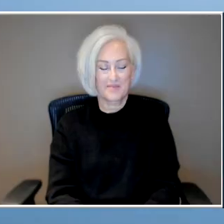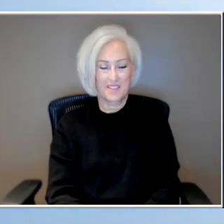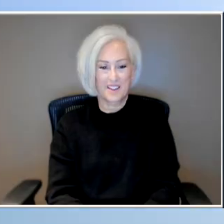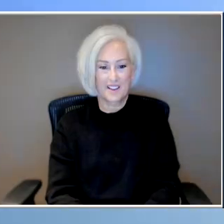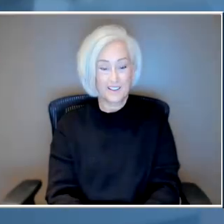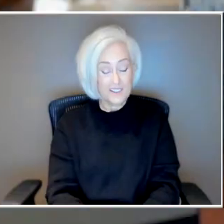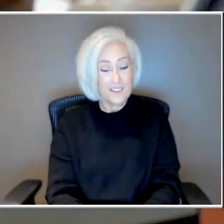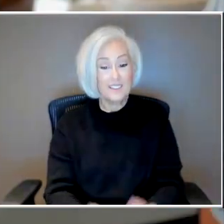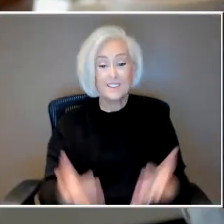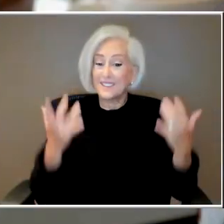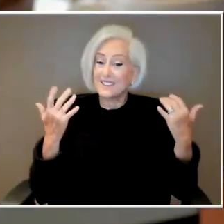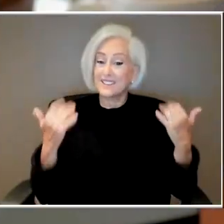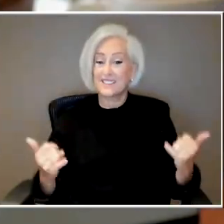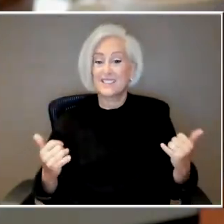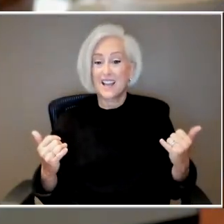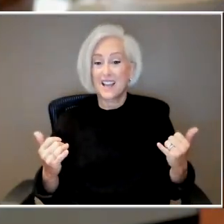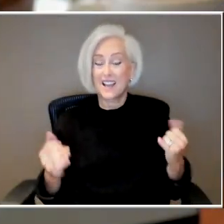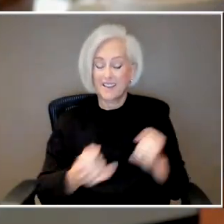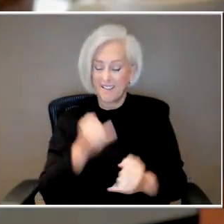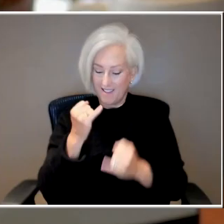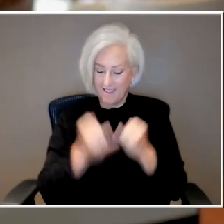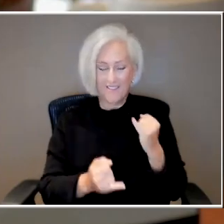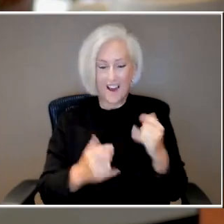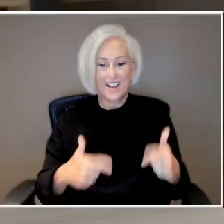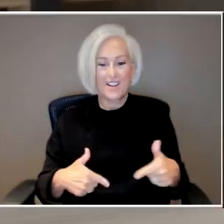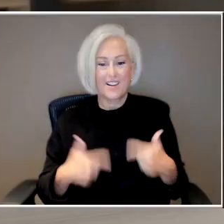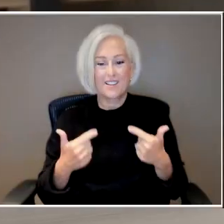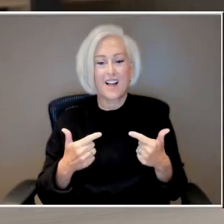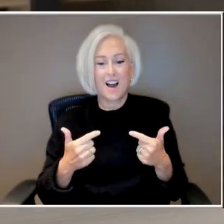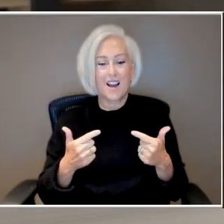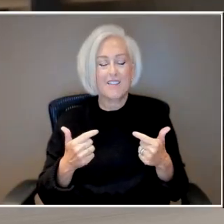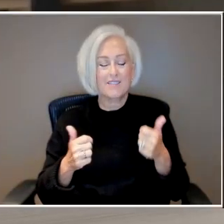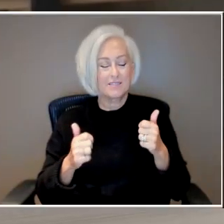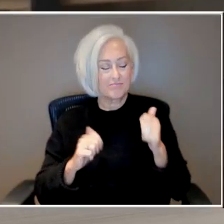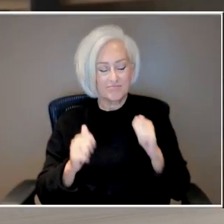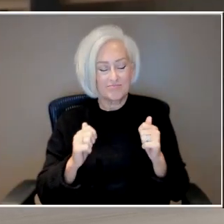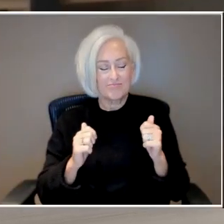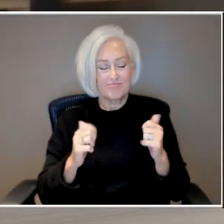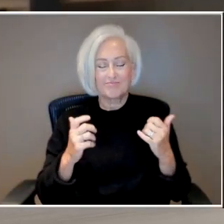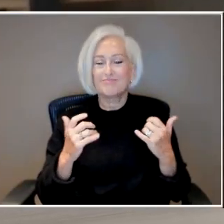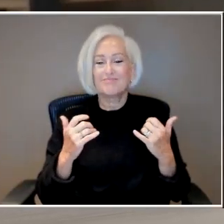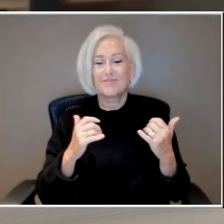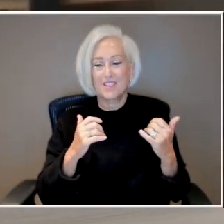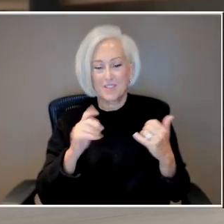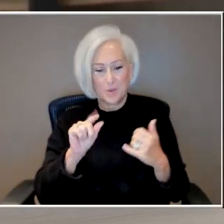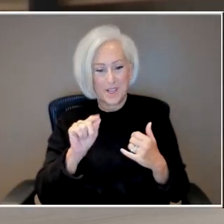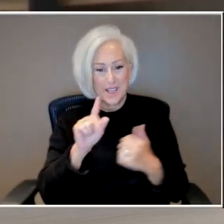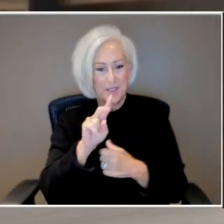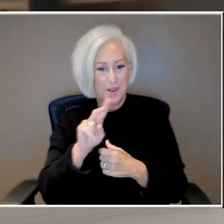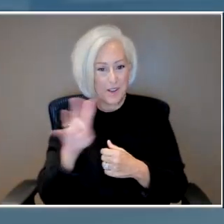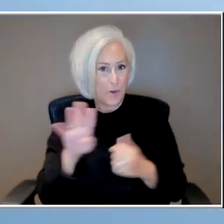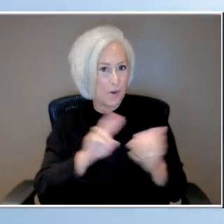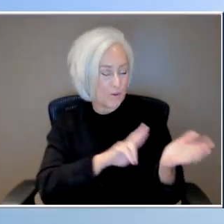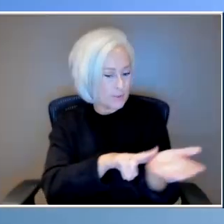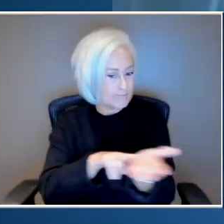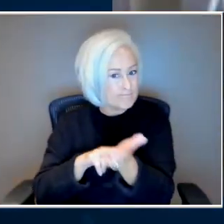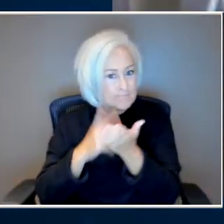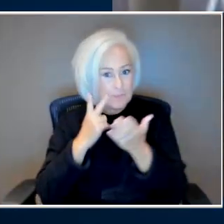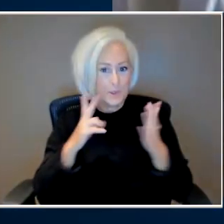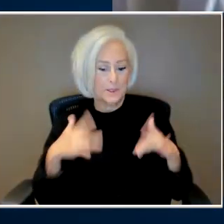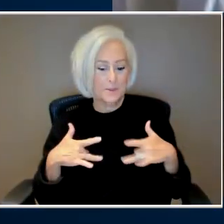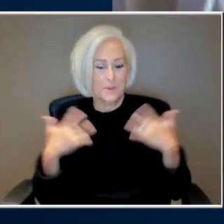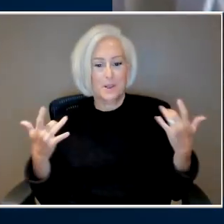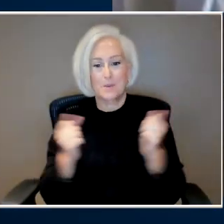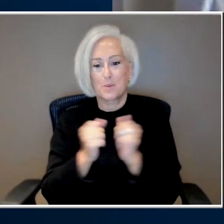Coming up today, our final live episode of 2024, we check the pulse of the respiratory viral season.